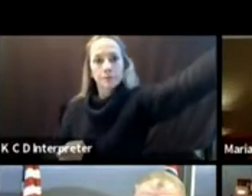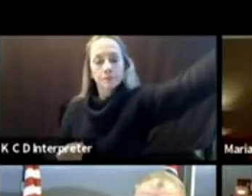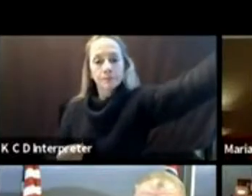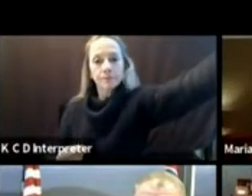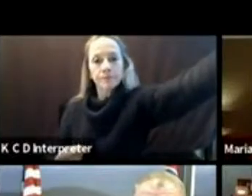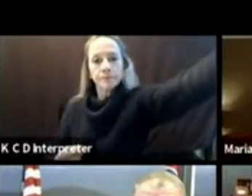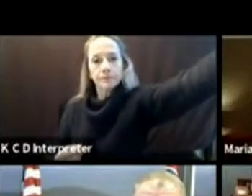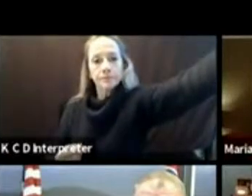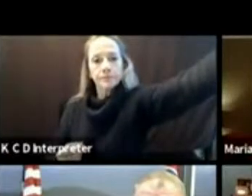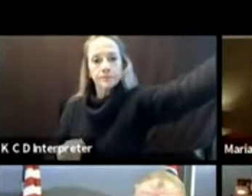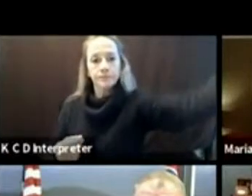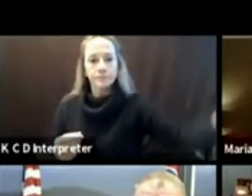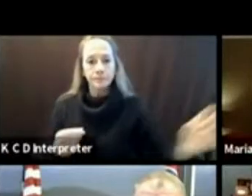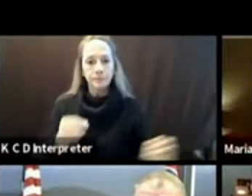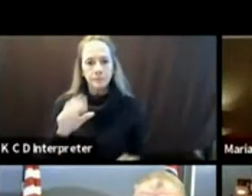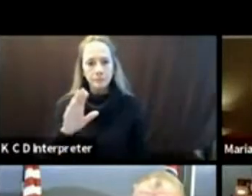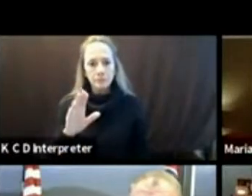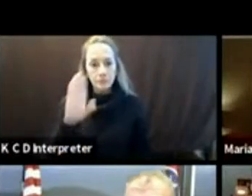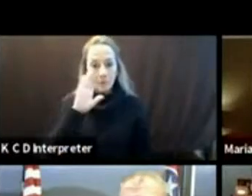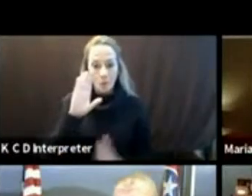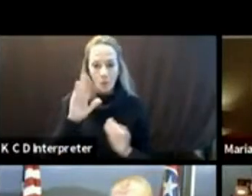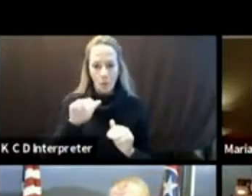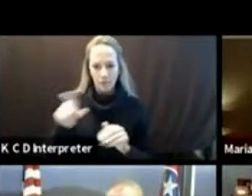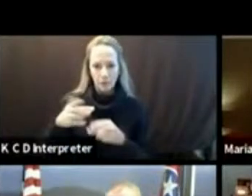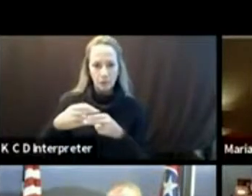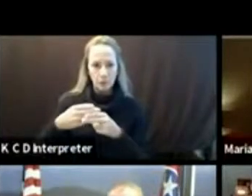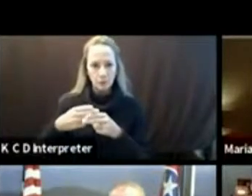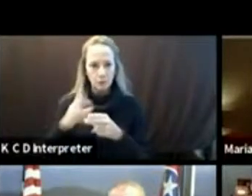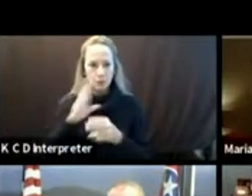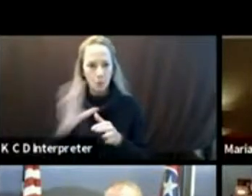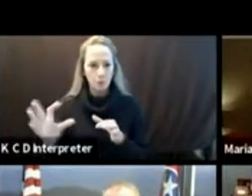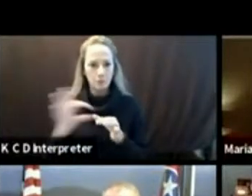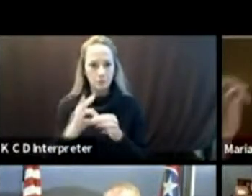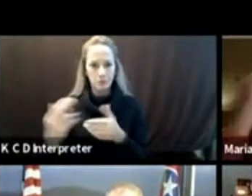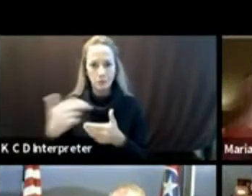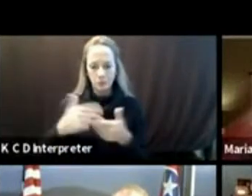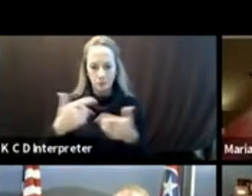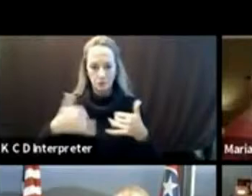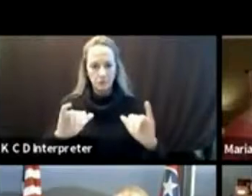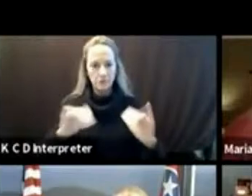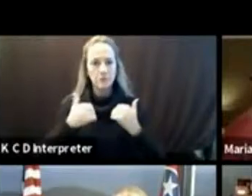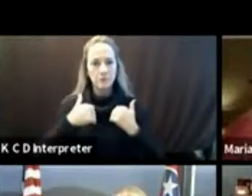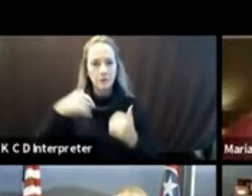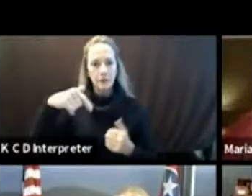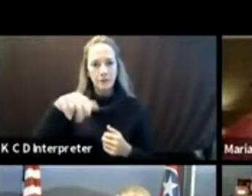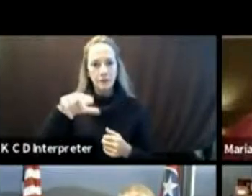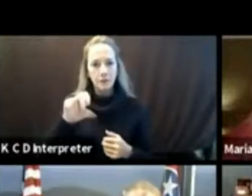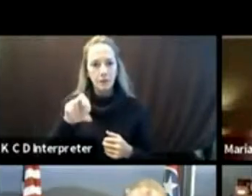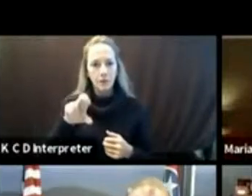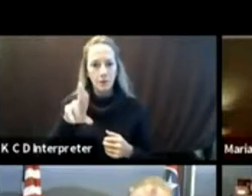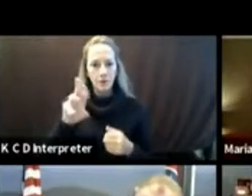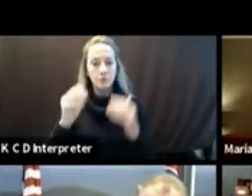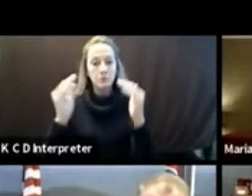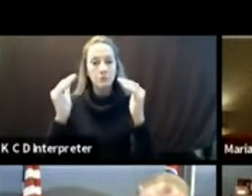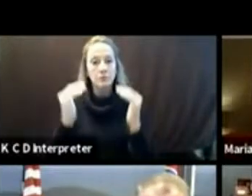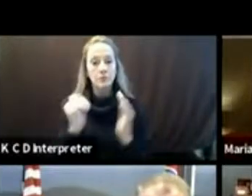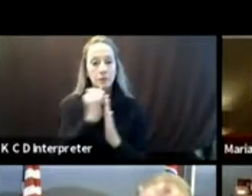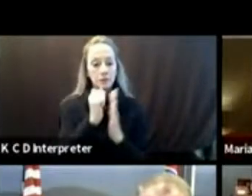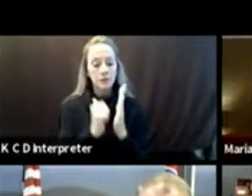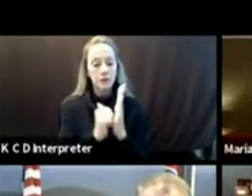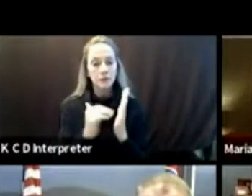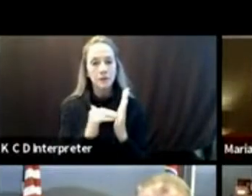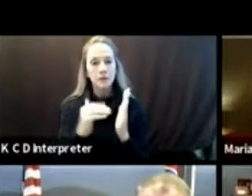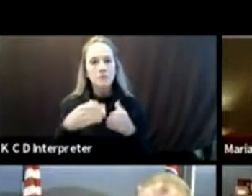So Dr. Drake hopefully will join us here shortly, but we do have a quorum established. So the next order of business is our